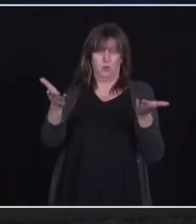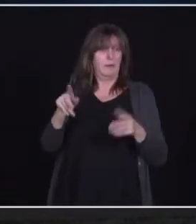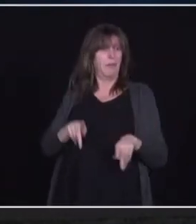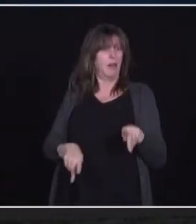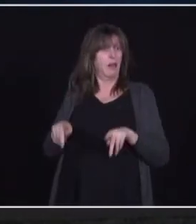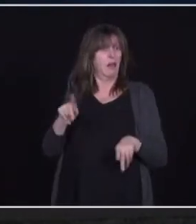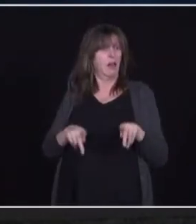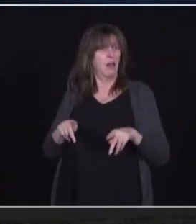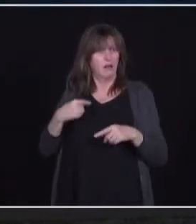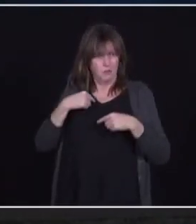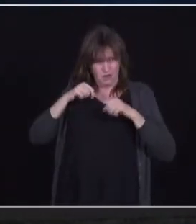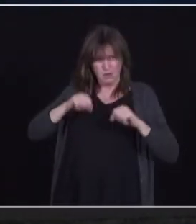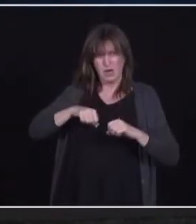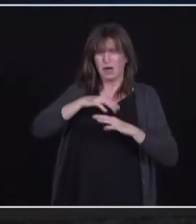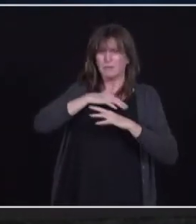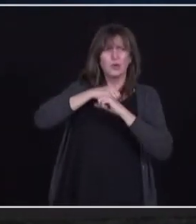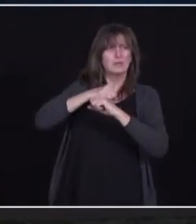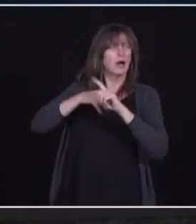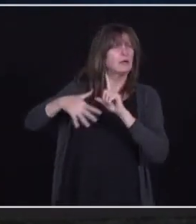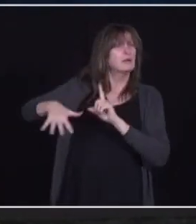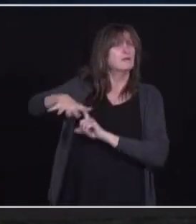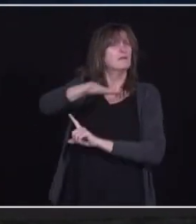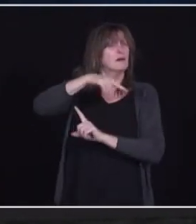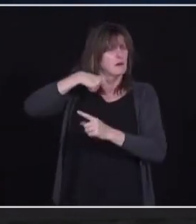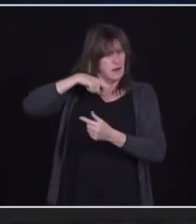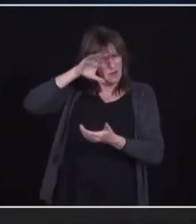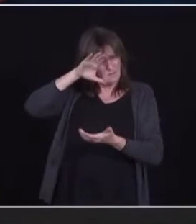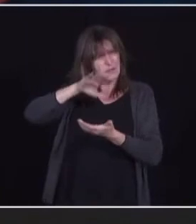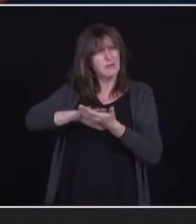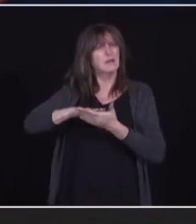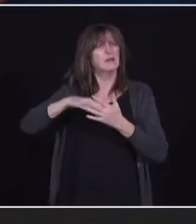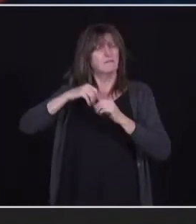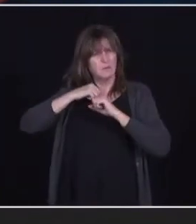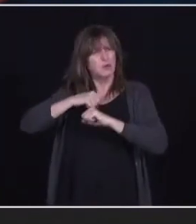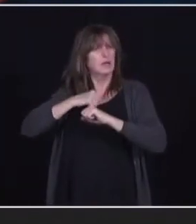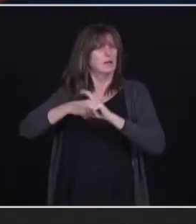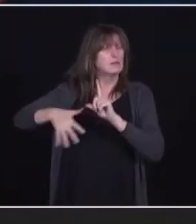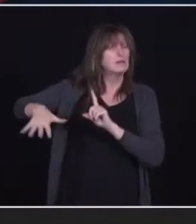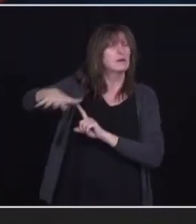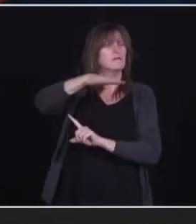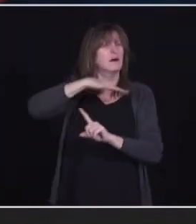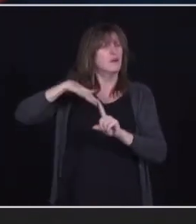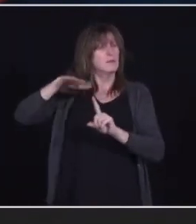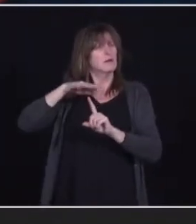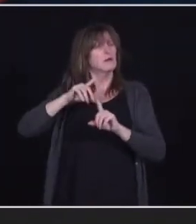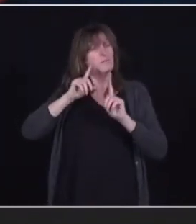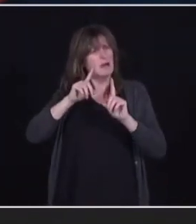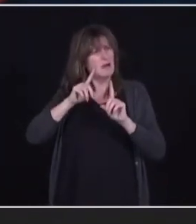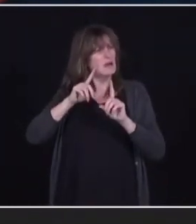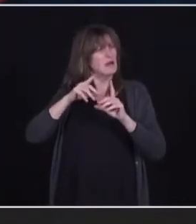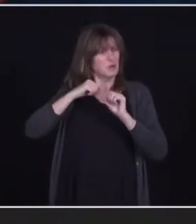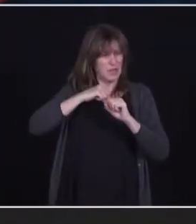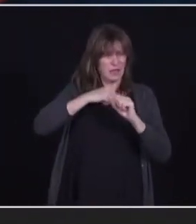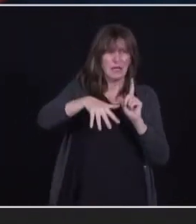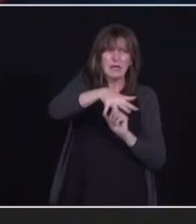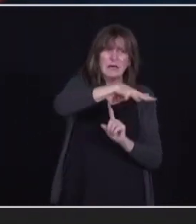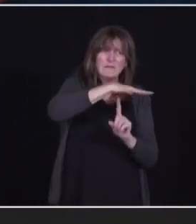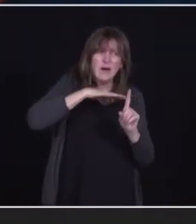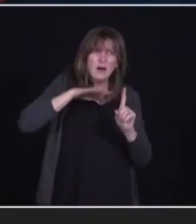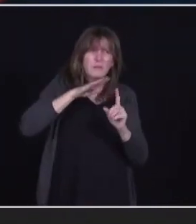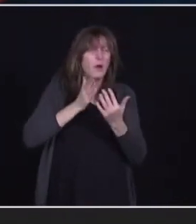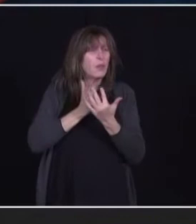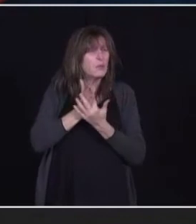strong believer of protecting the environment, but you don't have to protect the environment on the backs of the hardworking